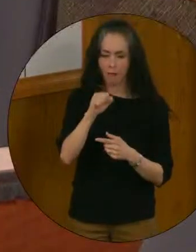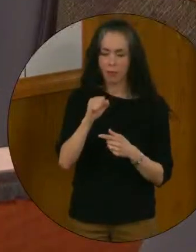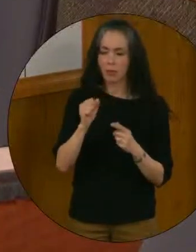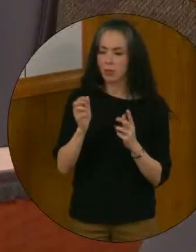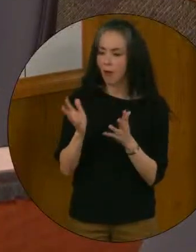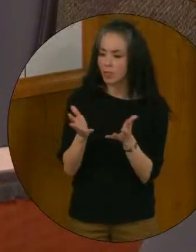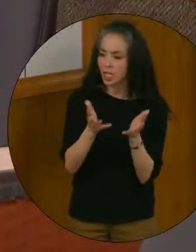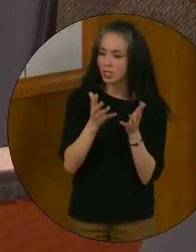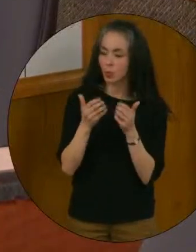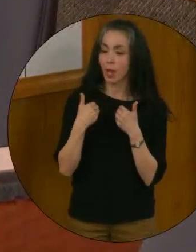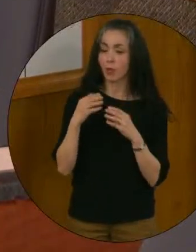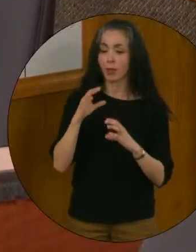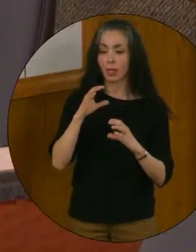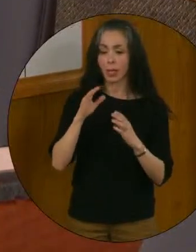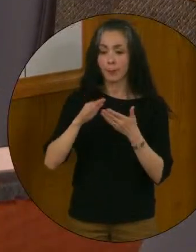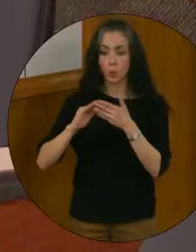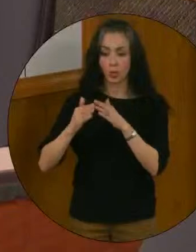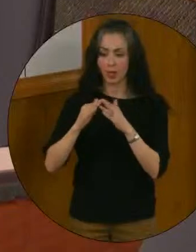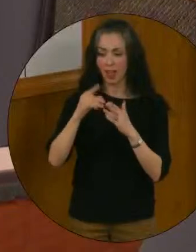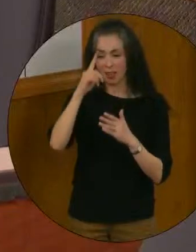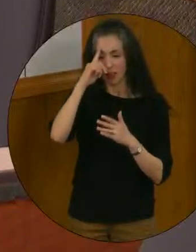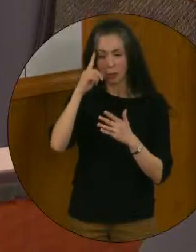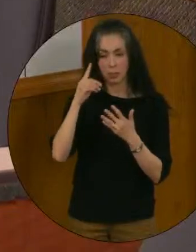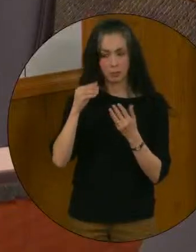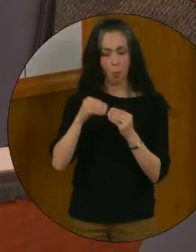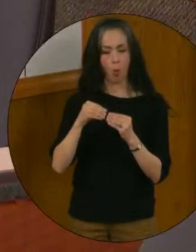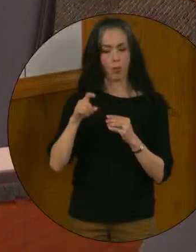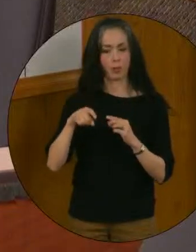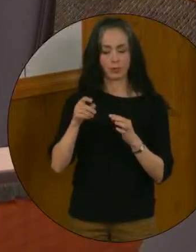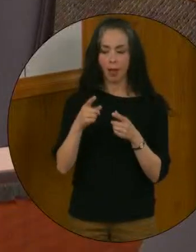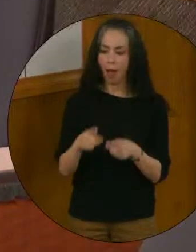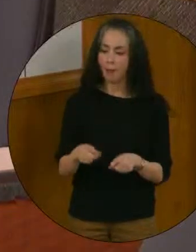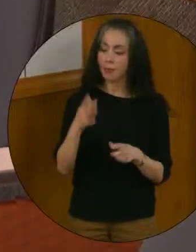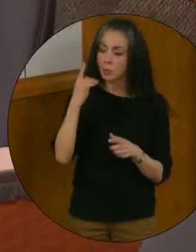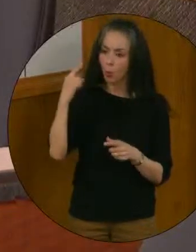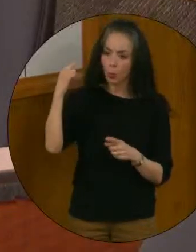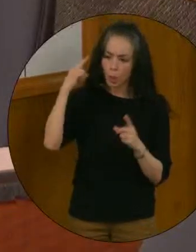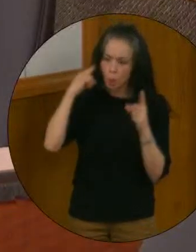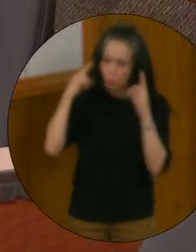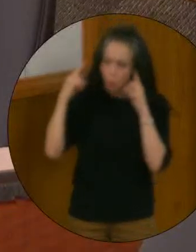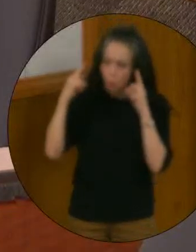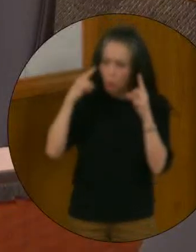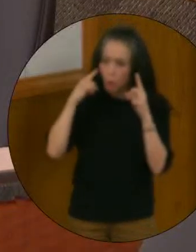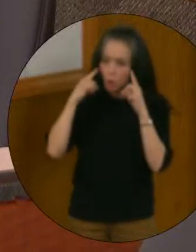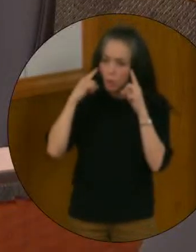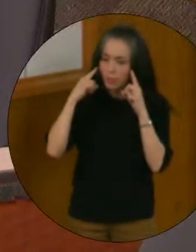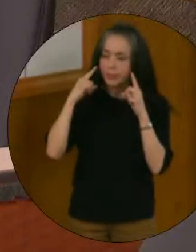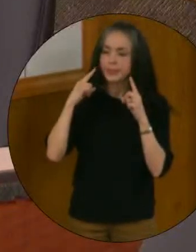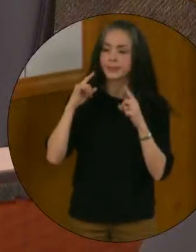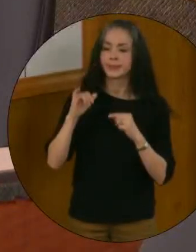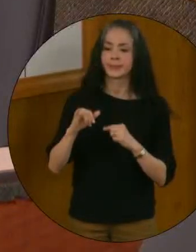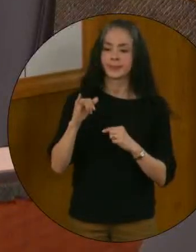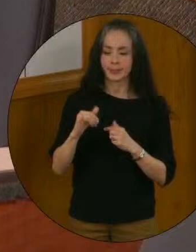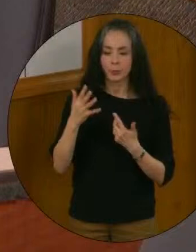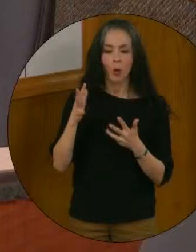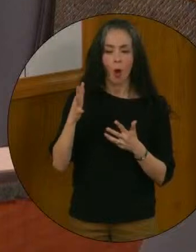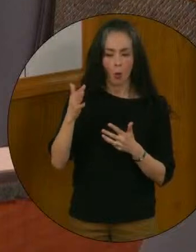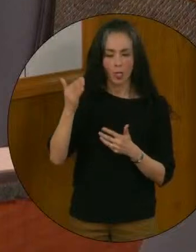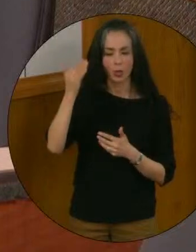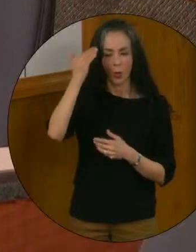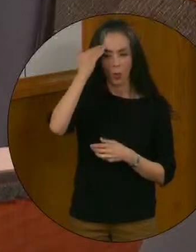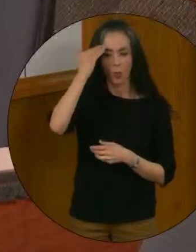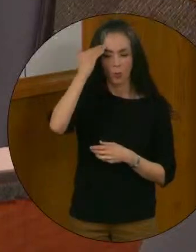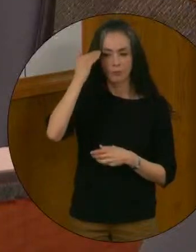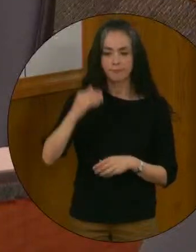had, the community, and I think there's more that needs to happen, because what we heard is what we already know, is